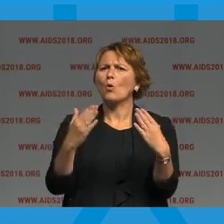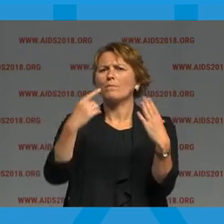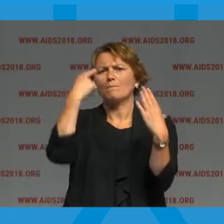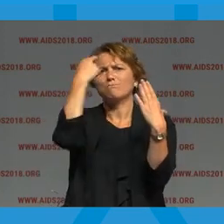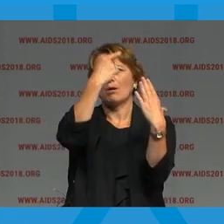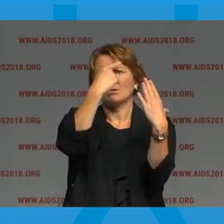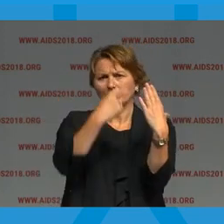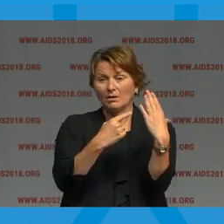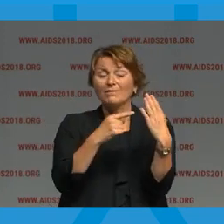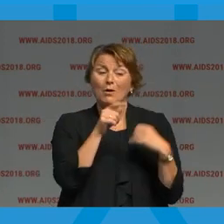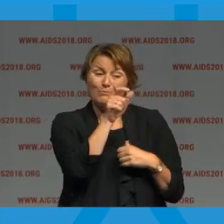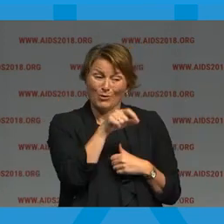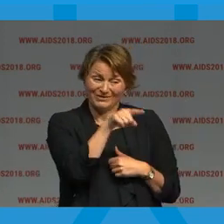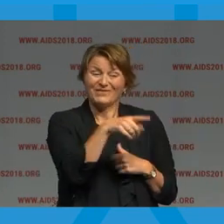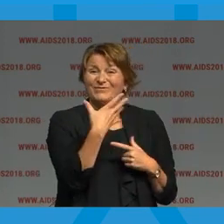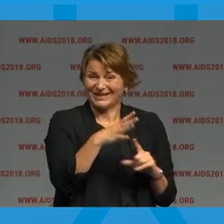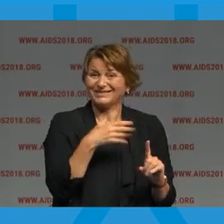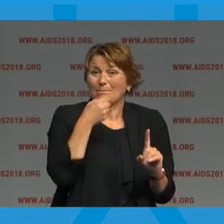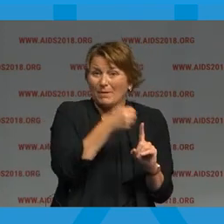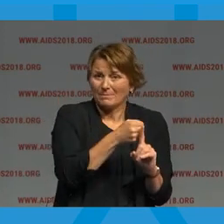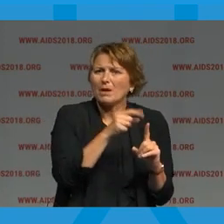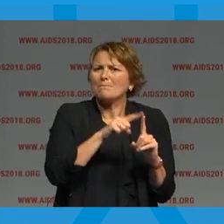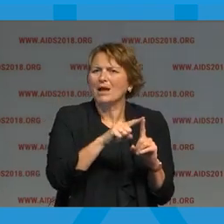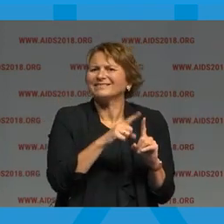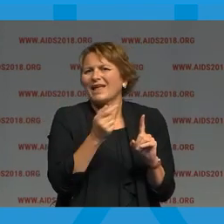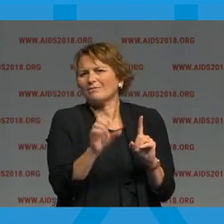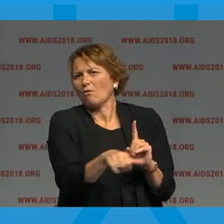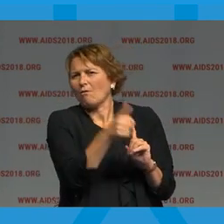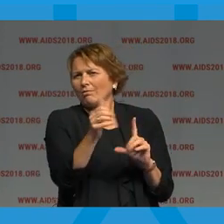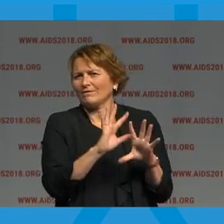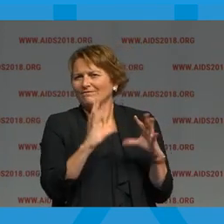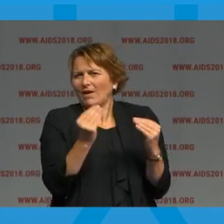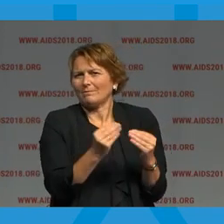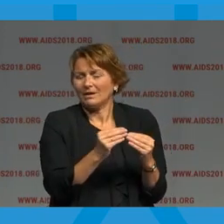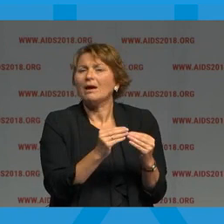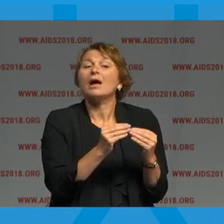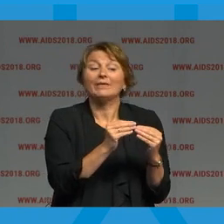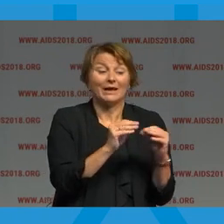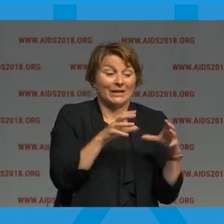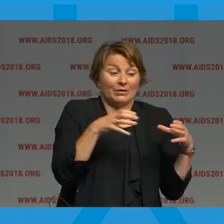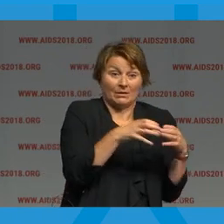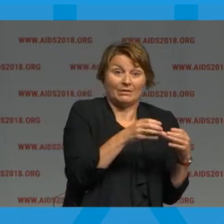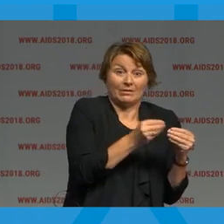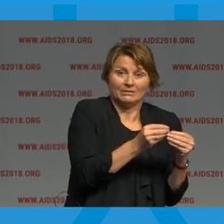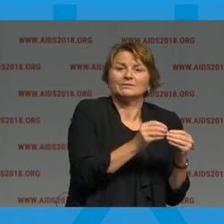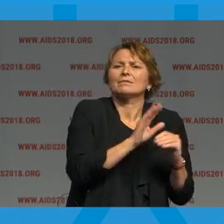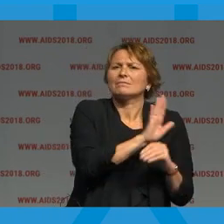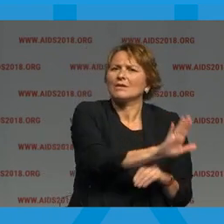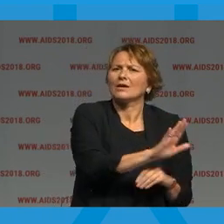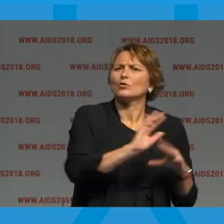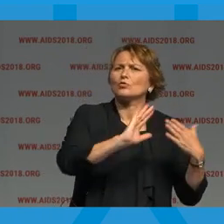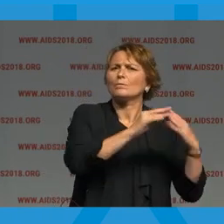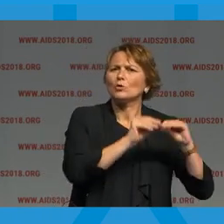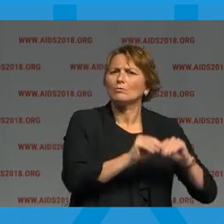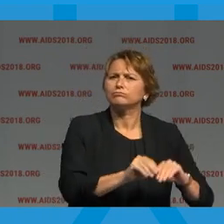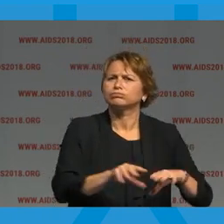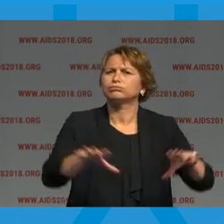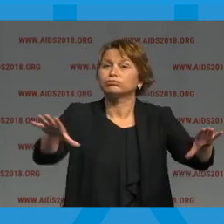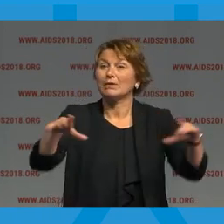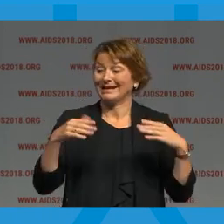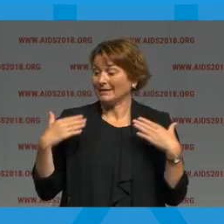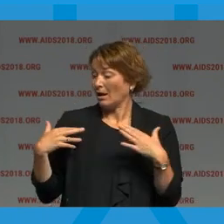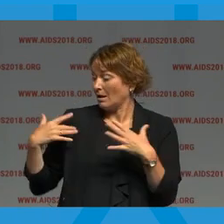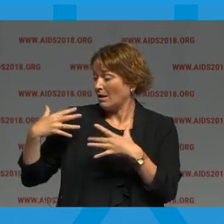and then extended that to our communities. Today, we are in the 13th year of the